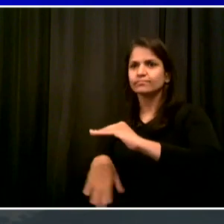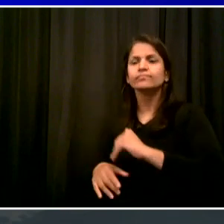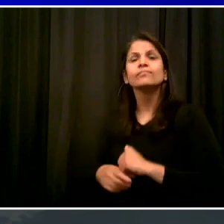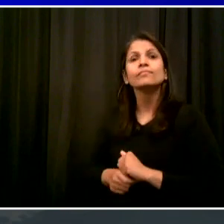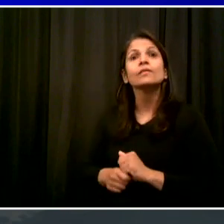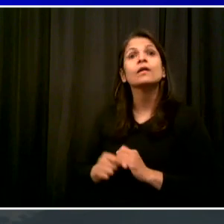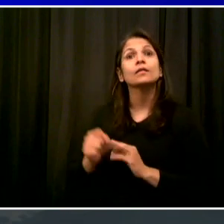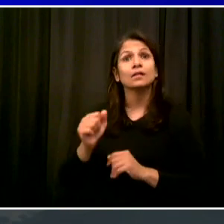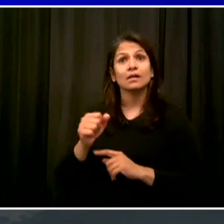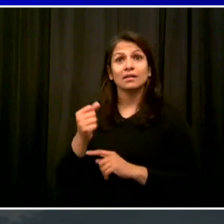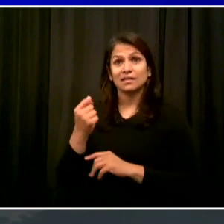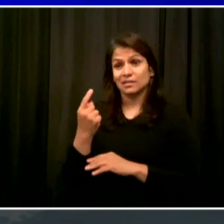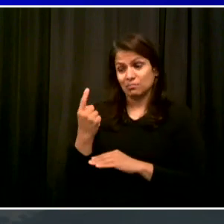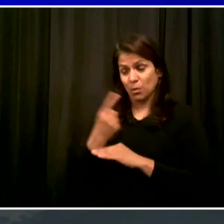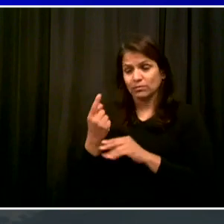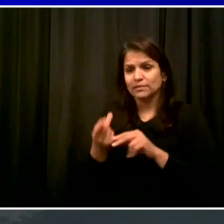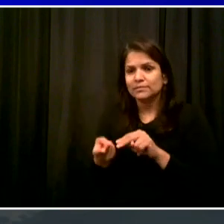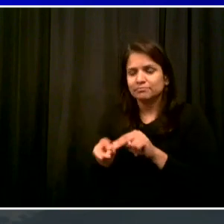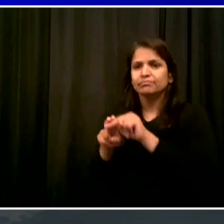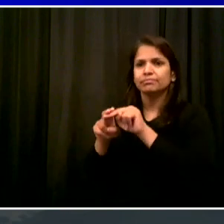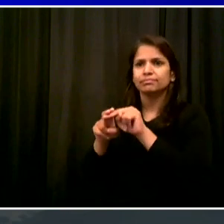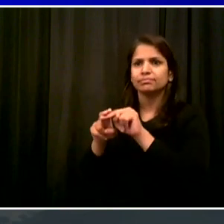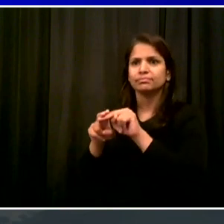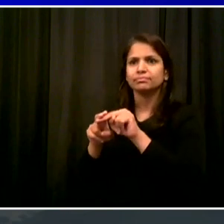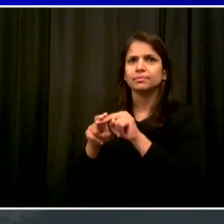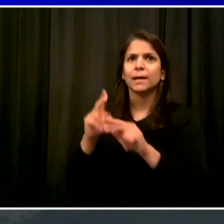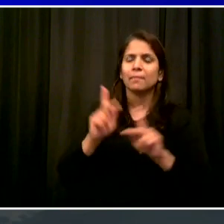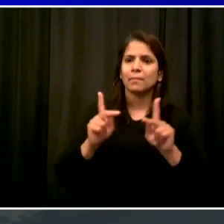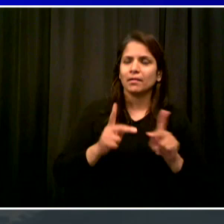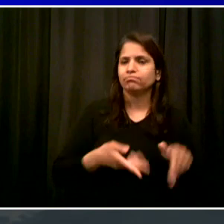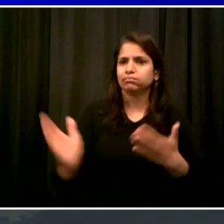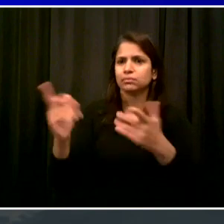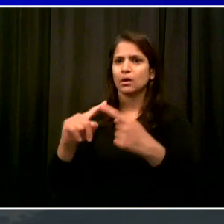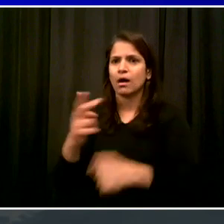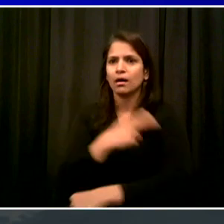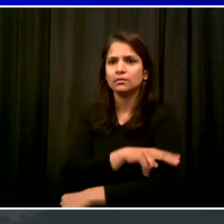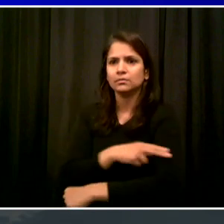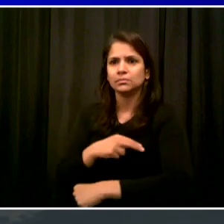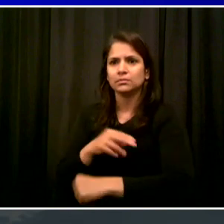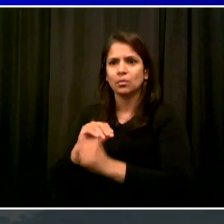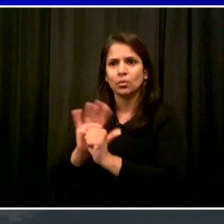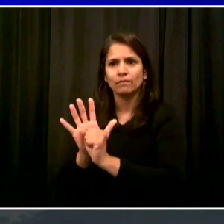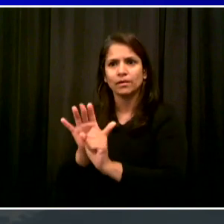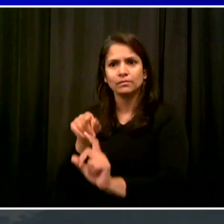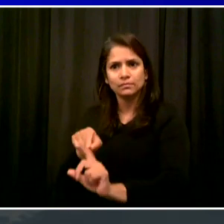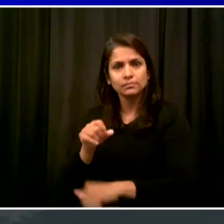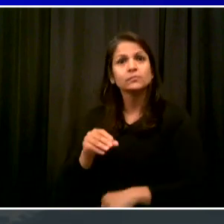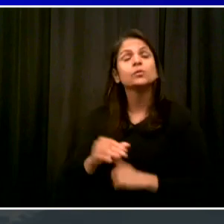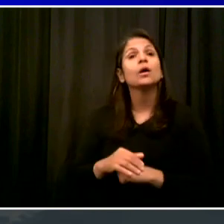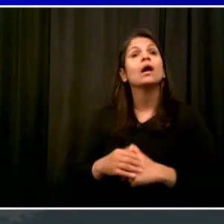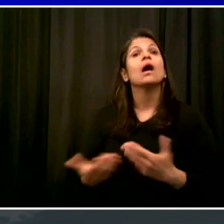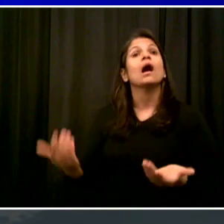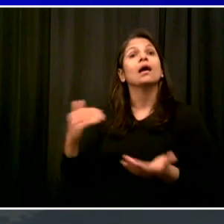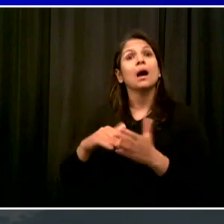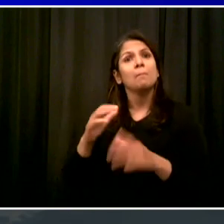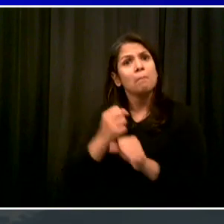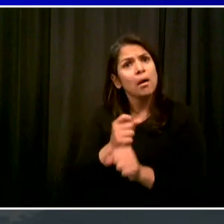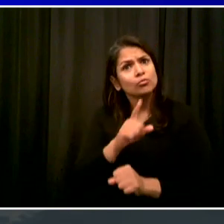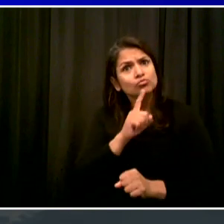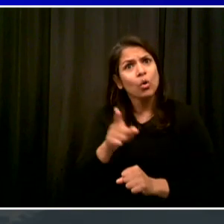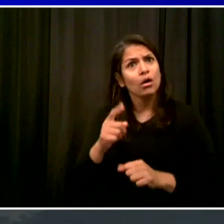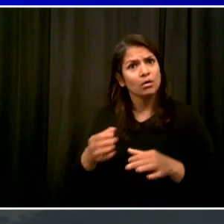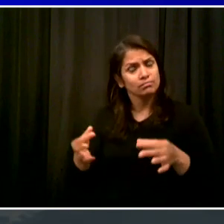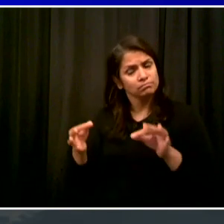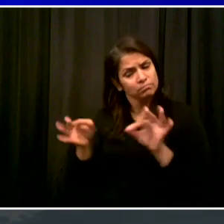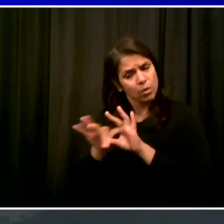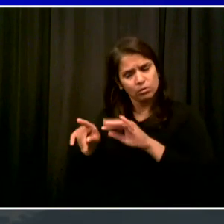We need to stay under 200 to keep sustaining phase 1 and to move on to phase 2. Daily number of people in our health and hospitals